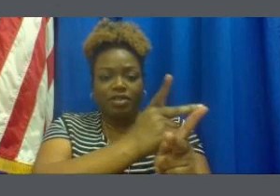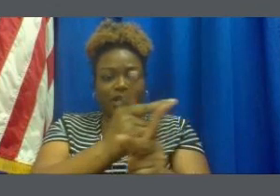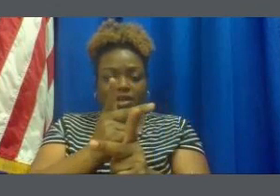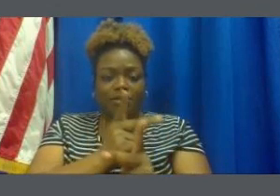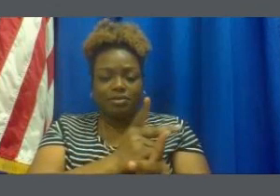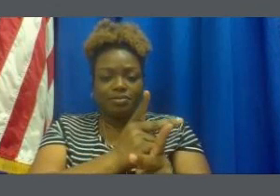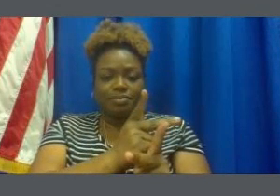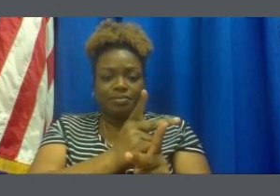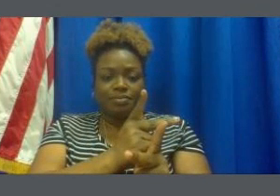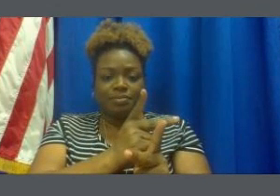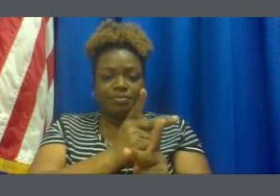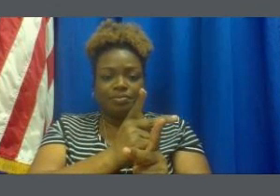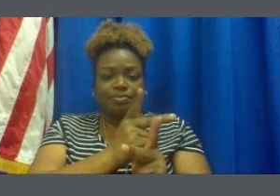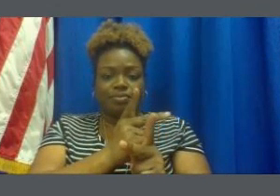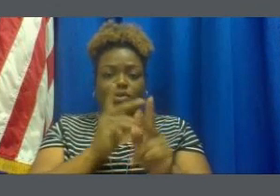Carefully.